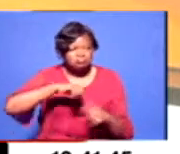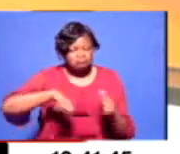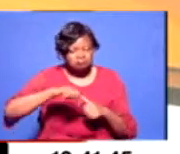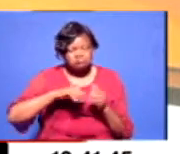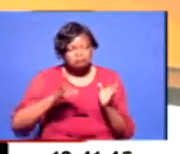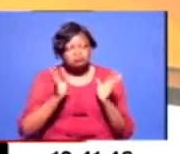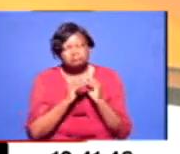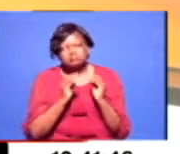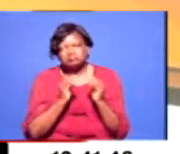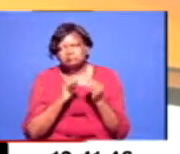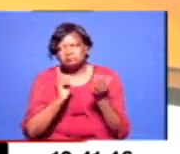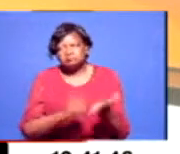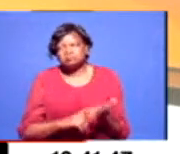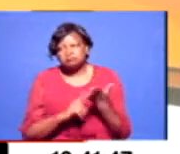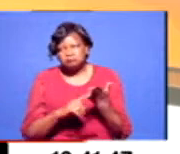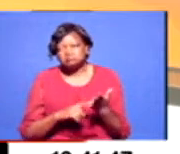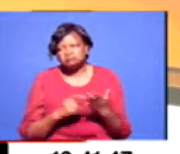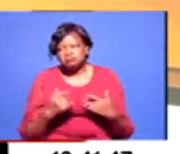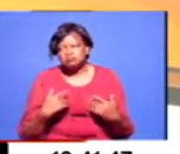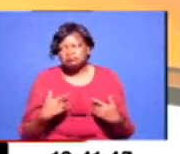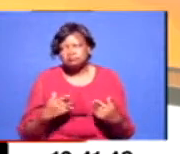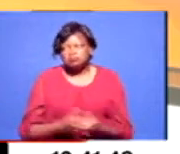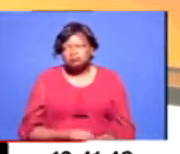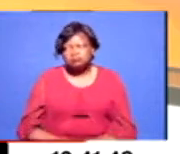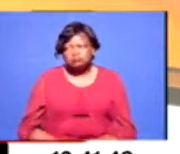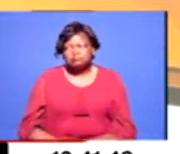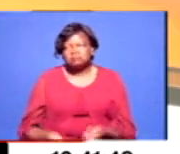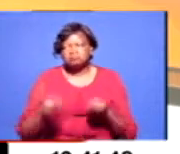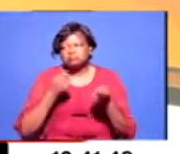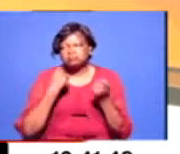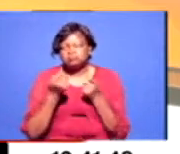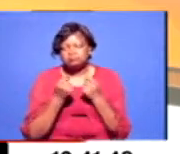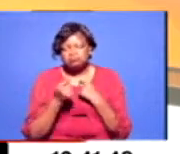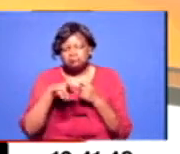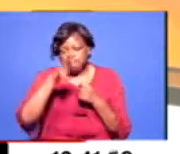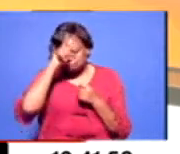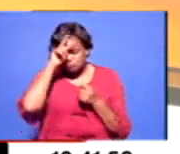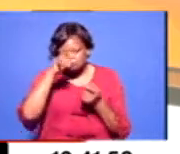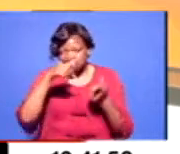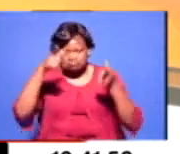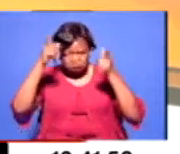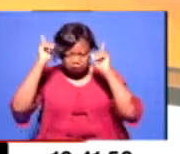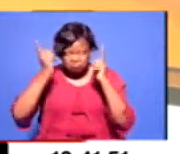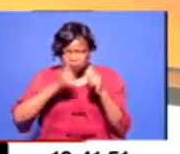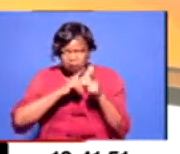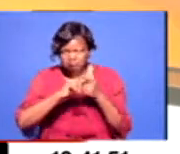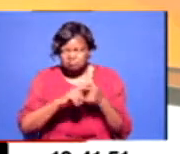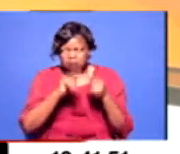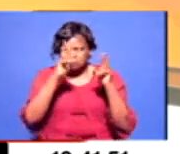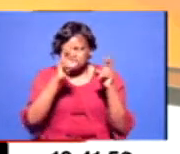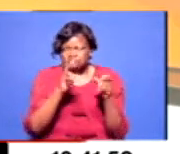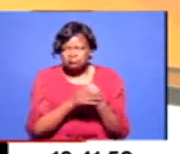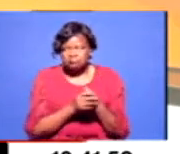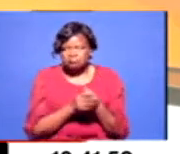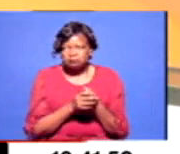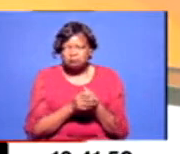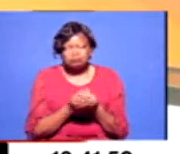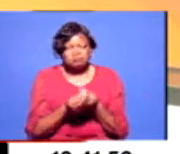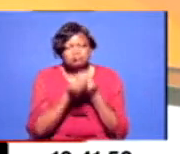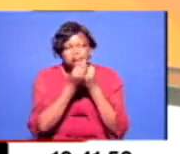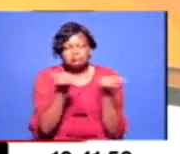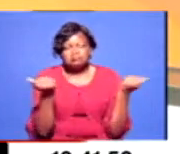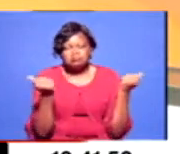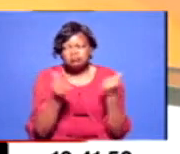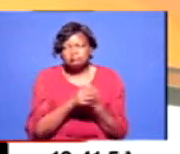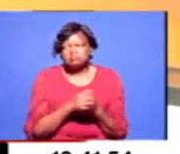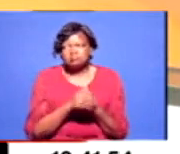mm-hmm. they discuss, they mm-hmm. have a few goats or a few cows, mm-hmm. and then the matter is rested, not even